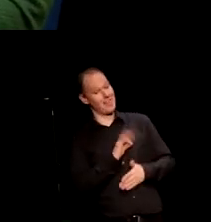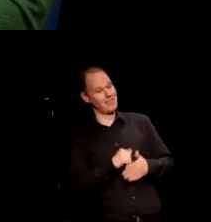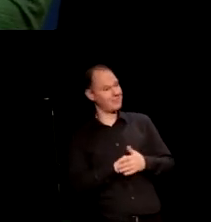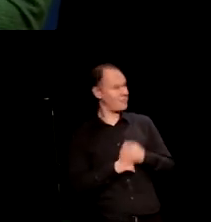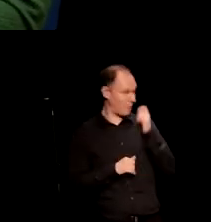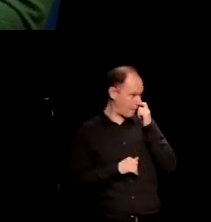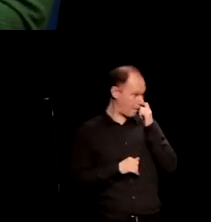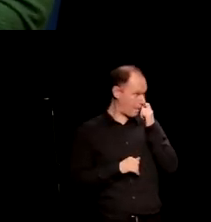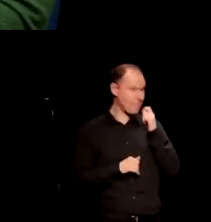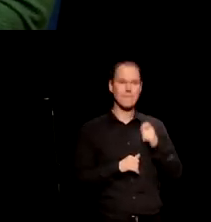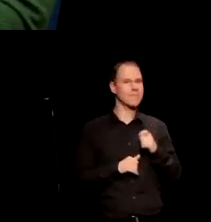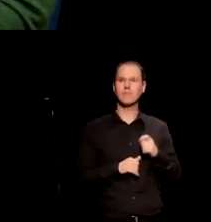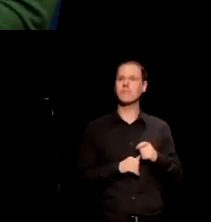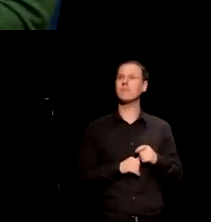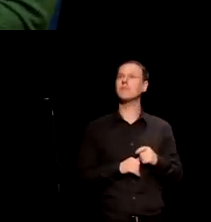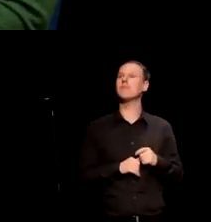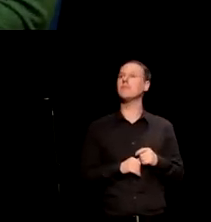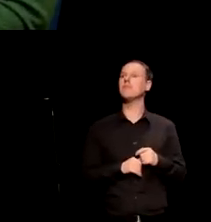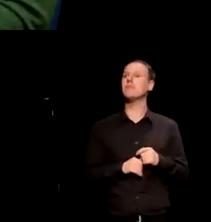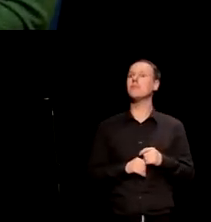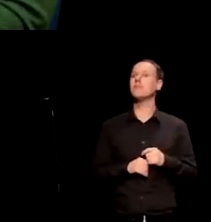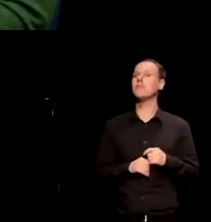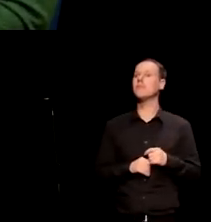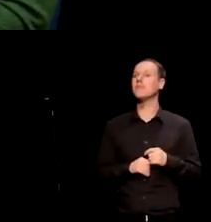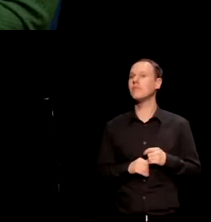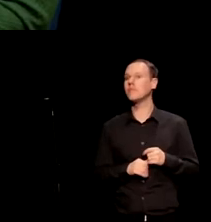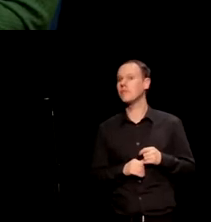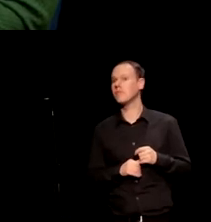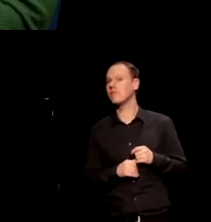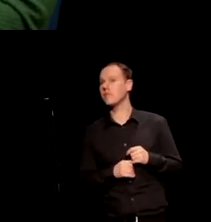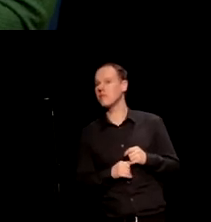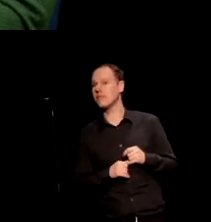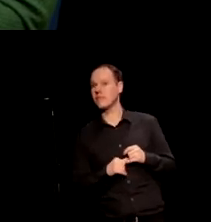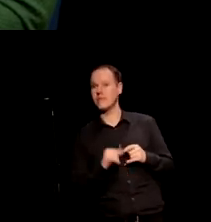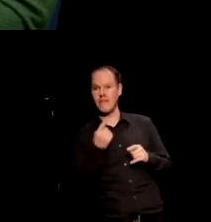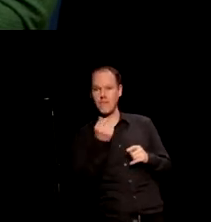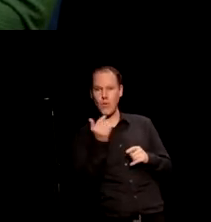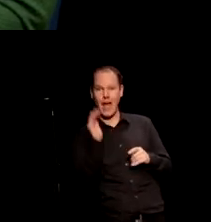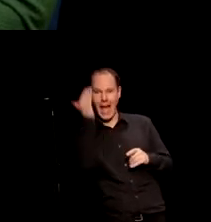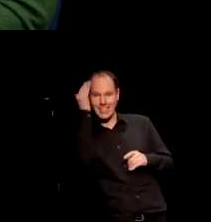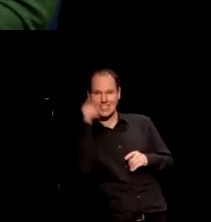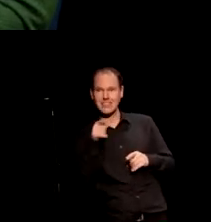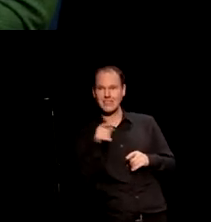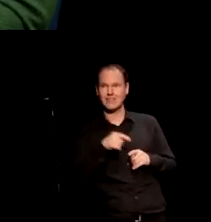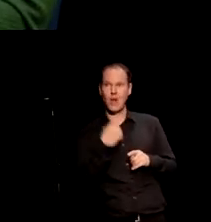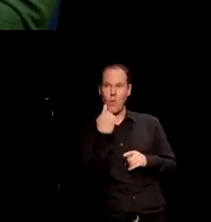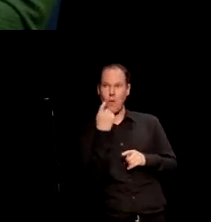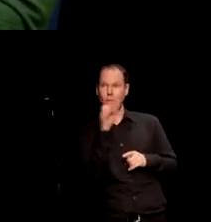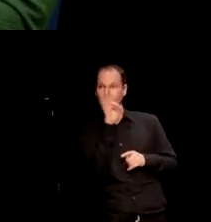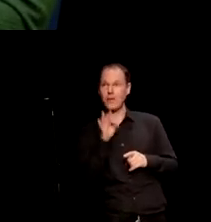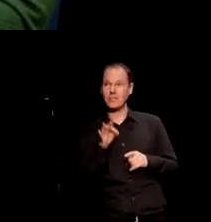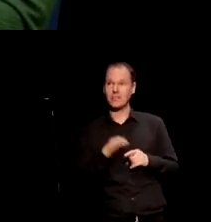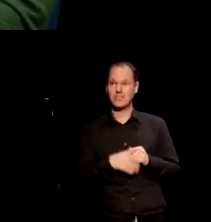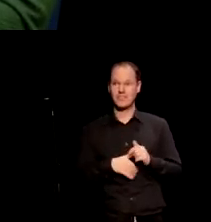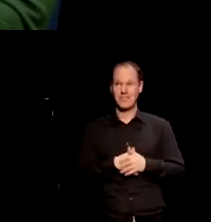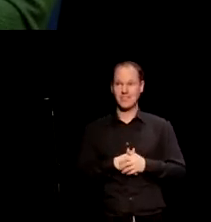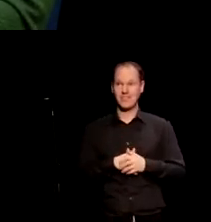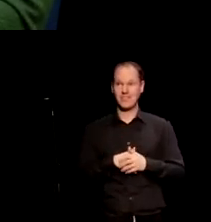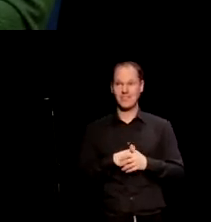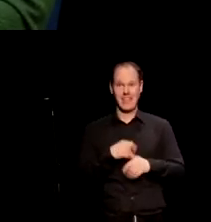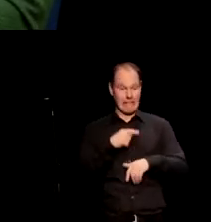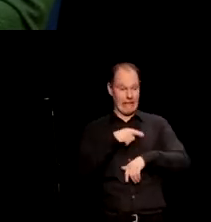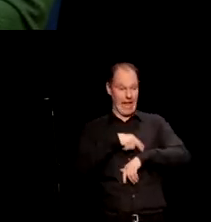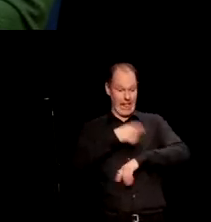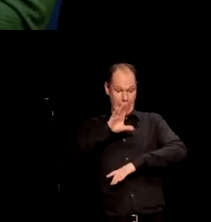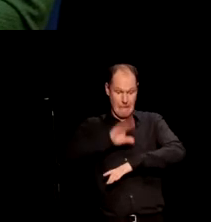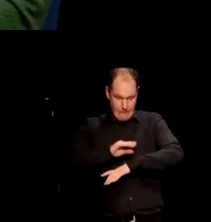Okay, we have... Hi, I wondered, so we've had a few hands up quite a long time over here, and there's one question online. I'm also aware of timing,